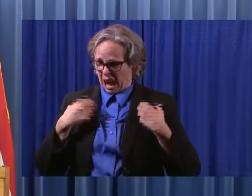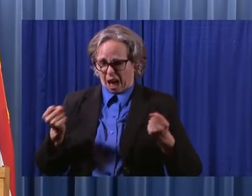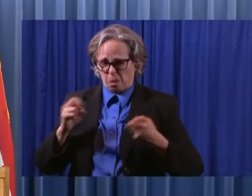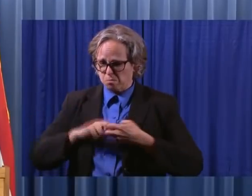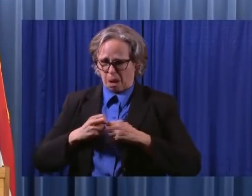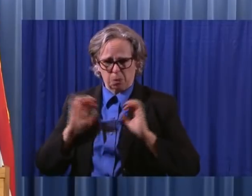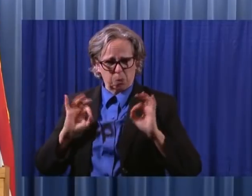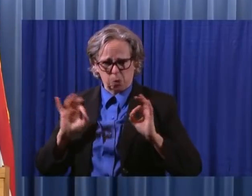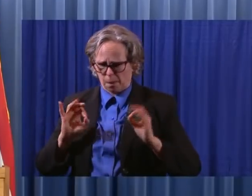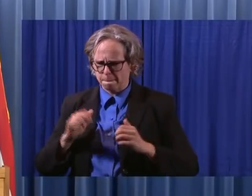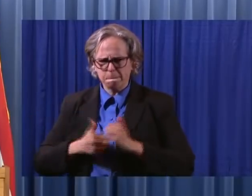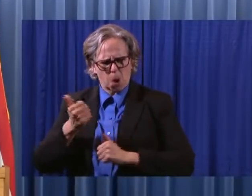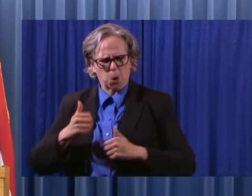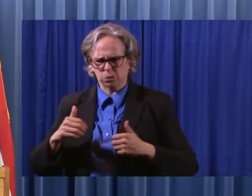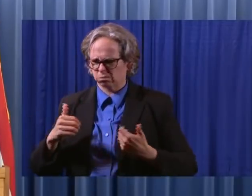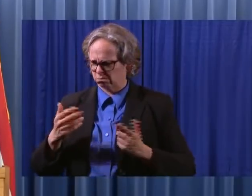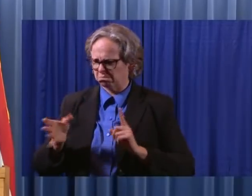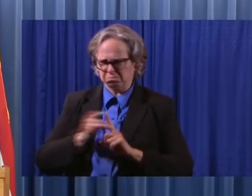this okay.